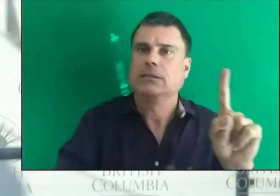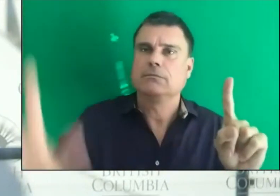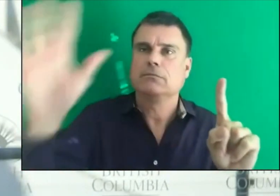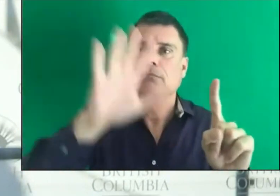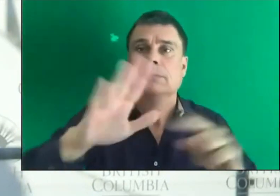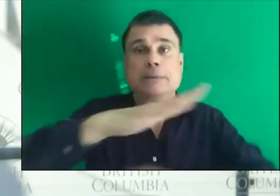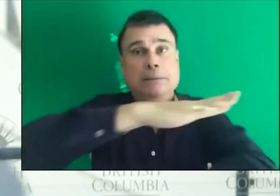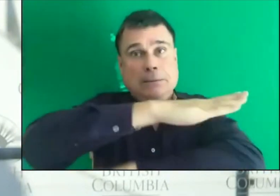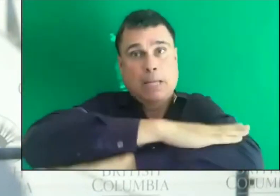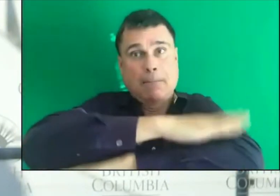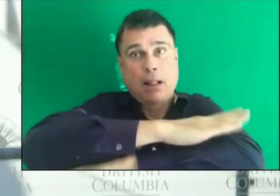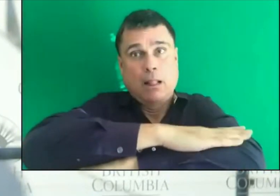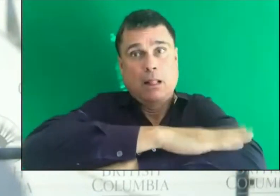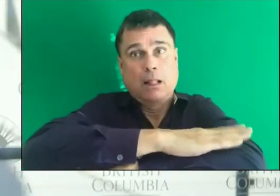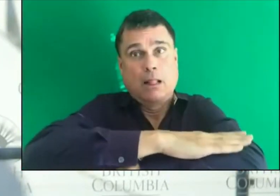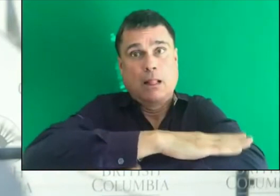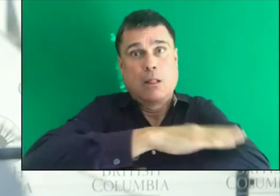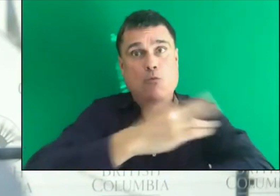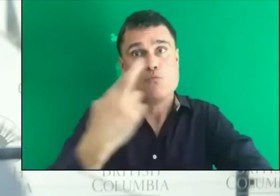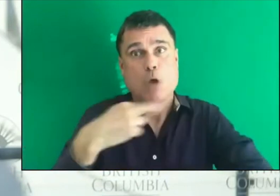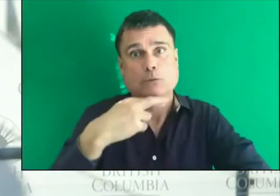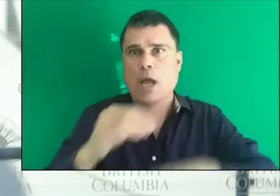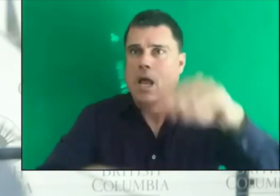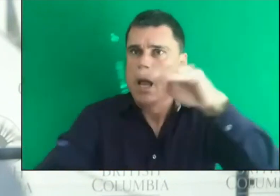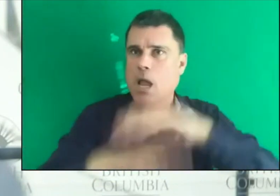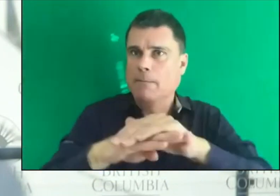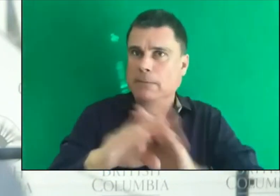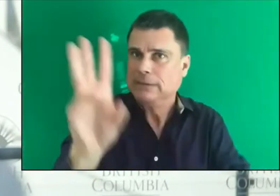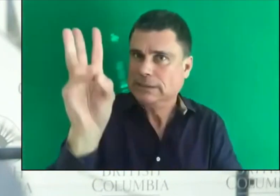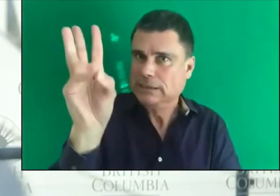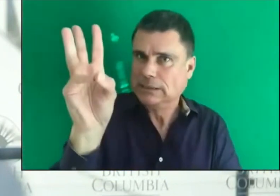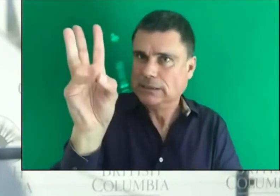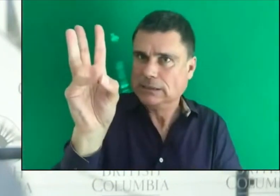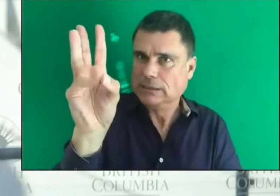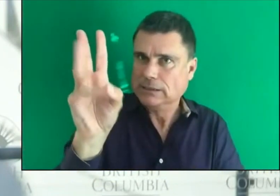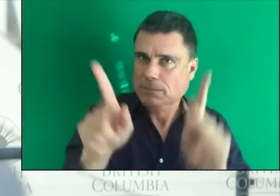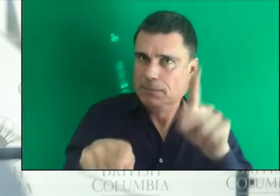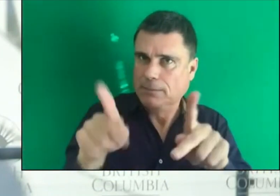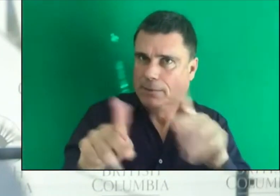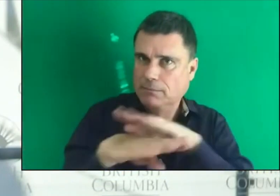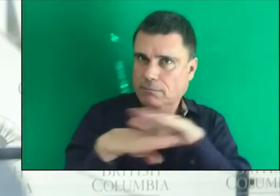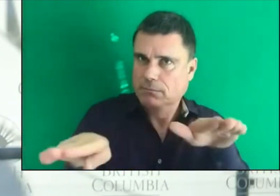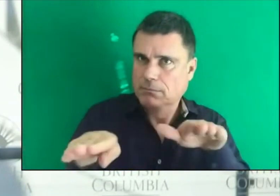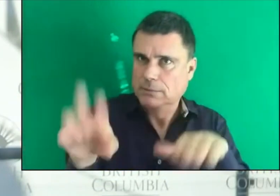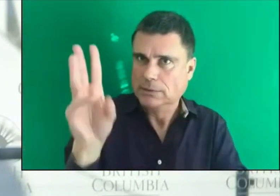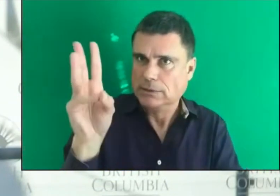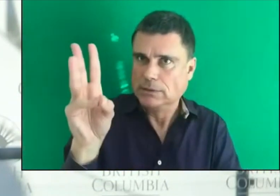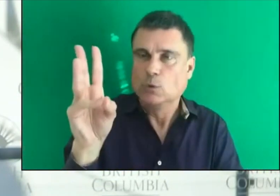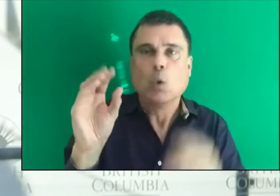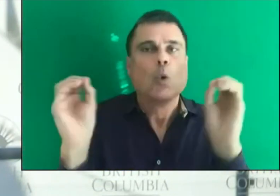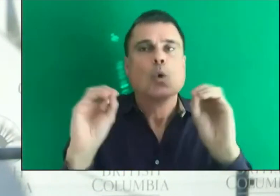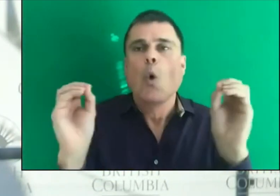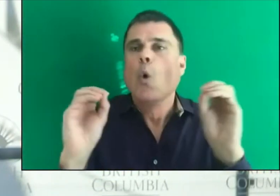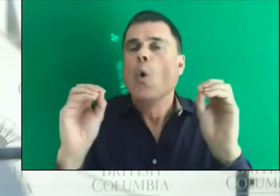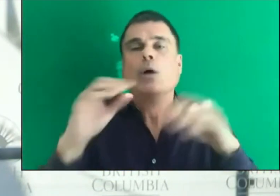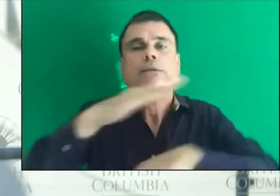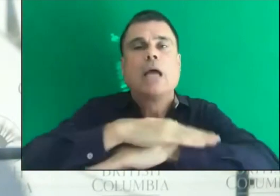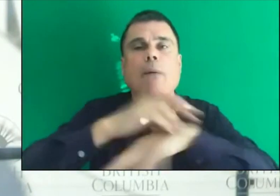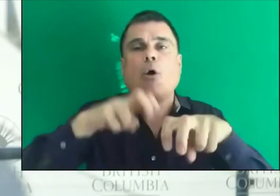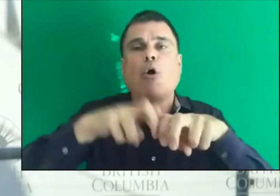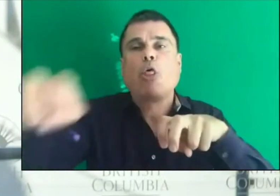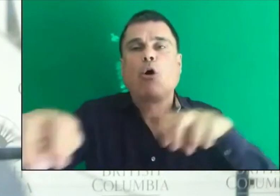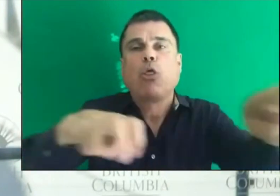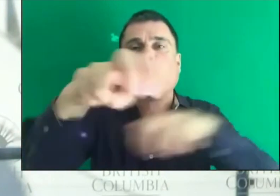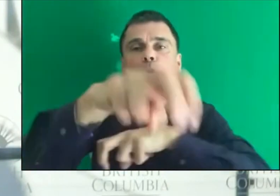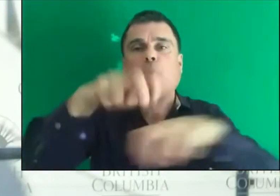and at restaurants and how that will be working and if that will be restricted as well to just our households, but in a restaurant or outside our homes.